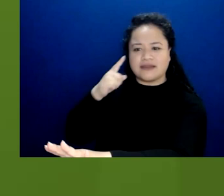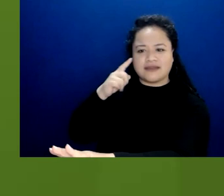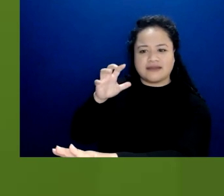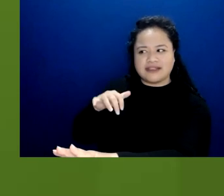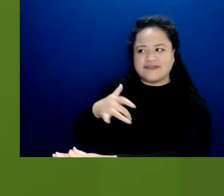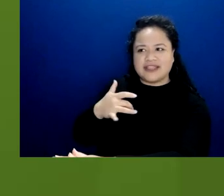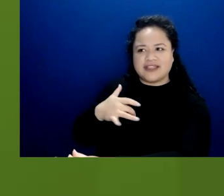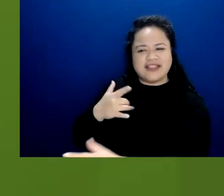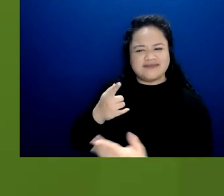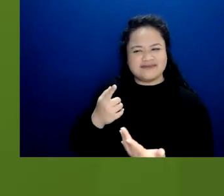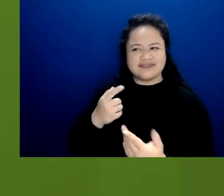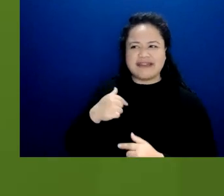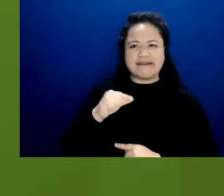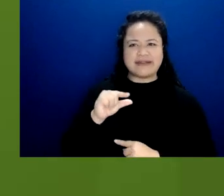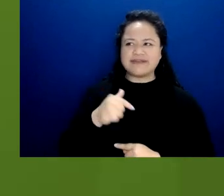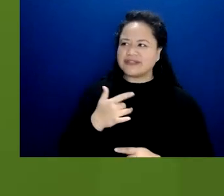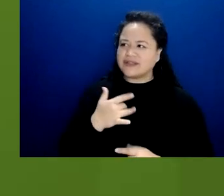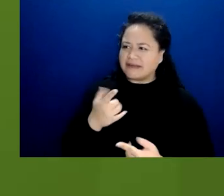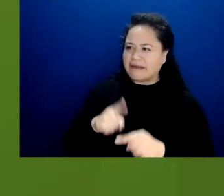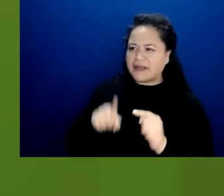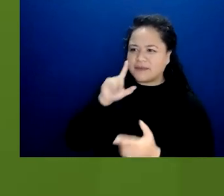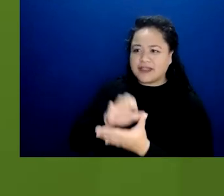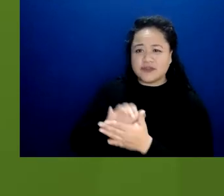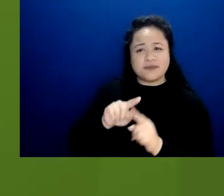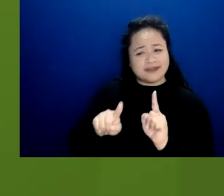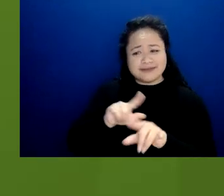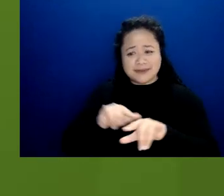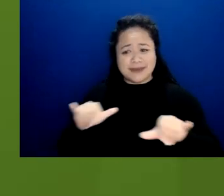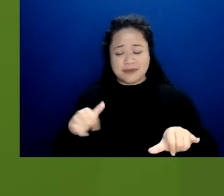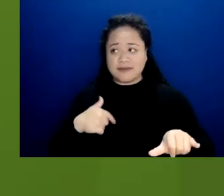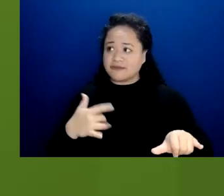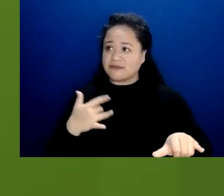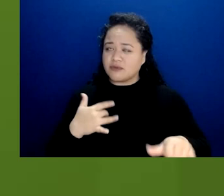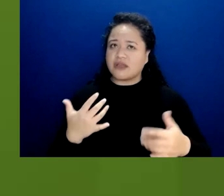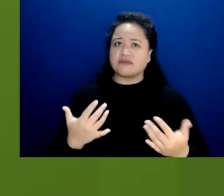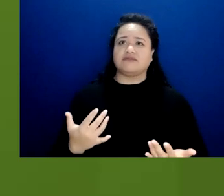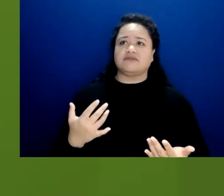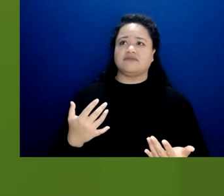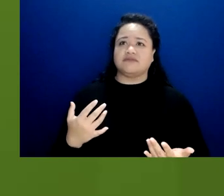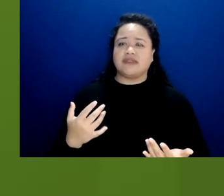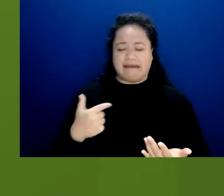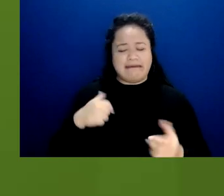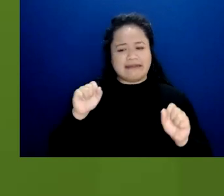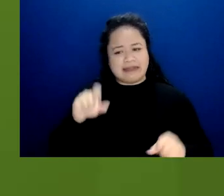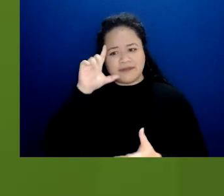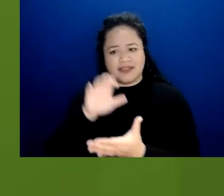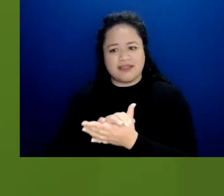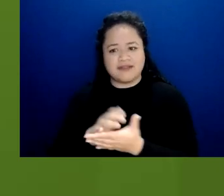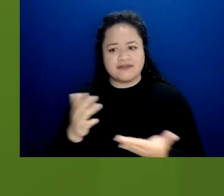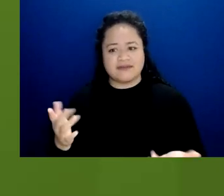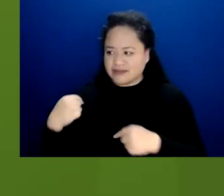because again, I think about some of the things that I did as well. And there is a culture that, again,